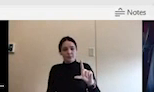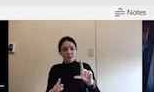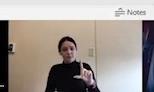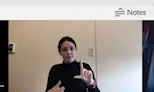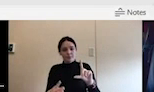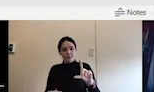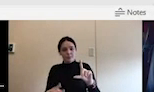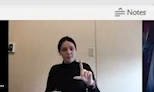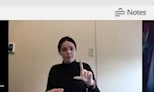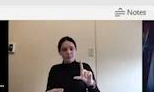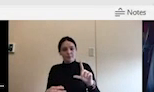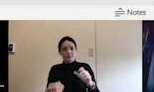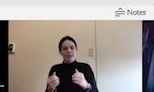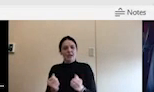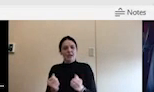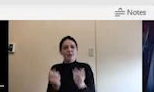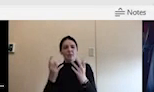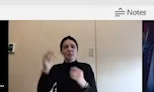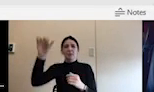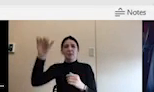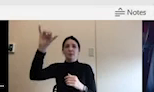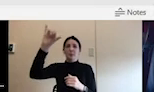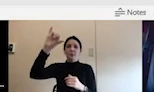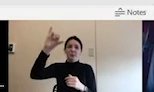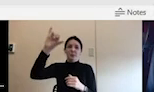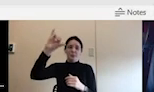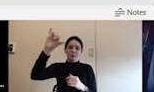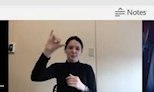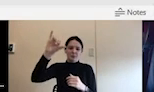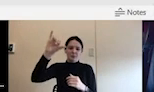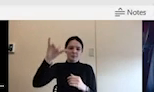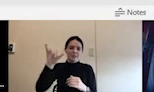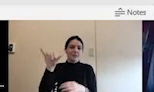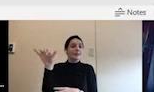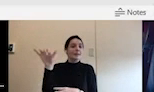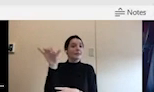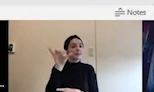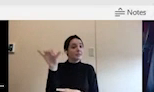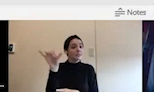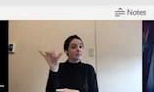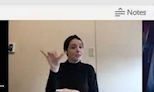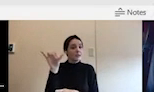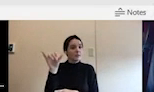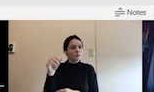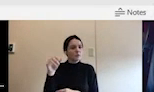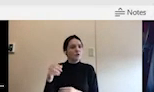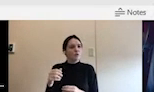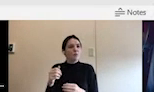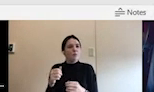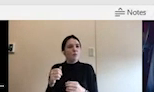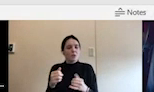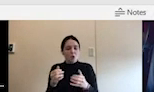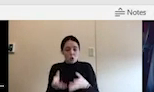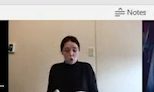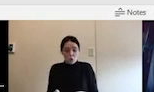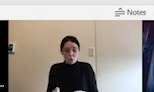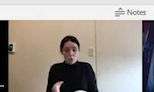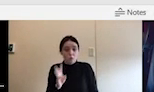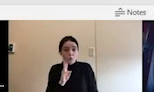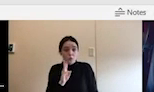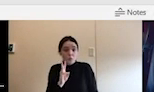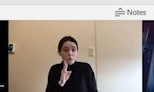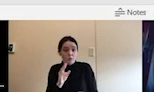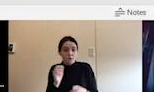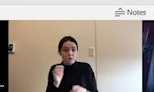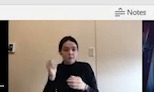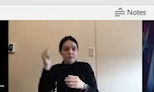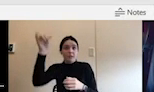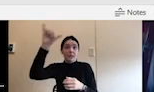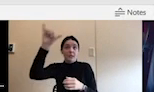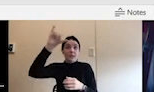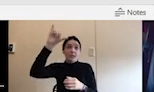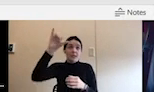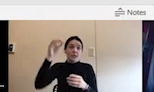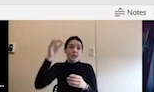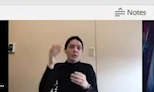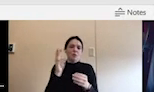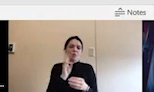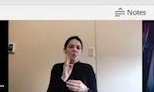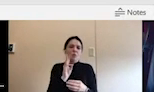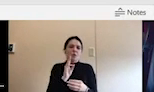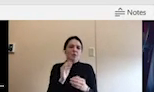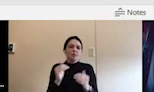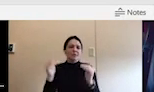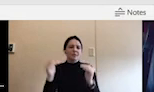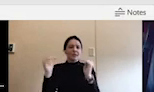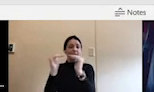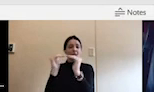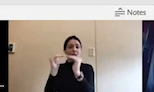bucket never actually changes. We're gaining water as fast as we lose water. That's a simple kind of fun, hey, see if you can equalize these things. What